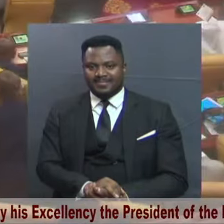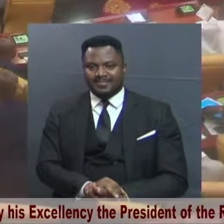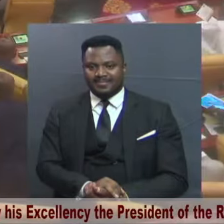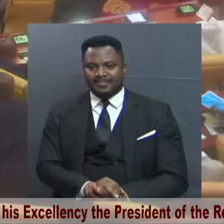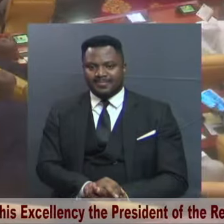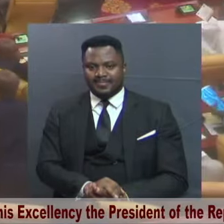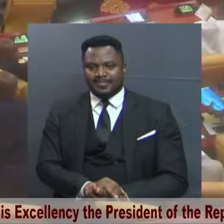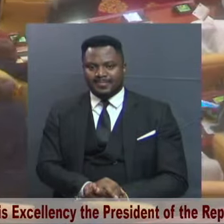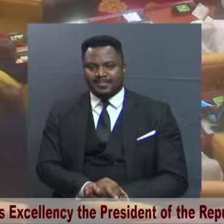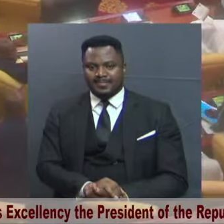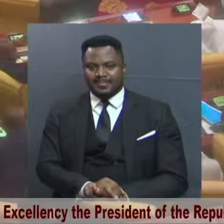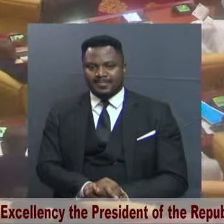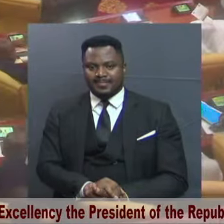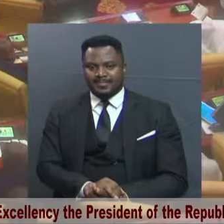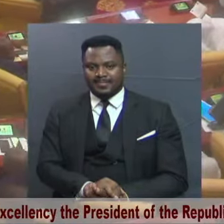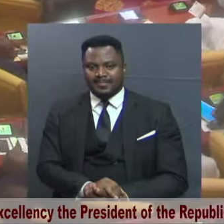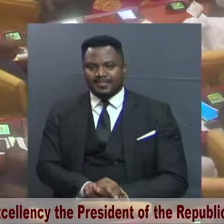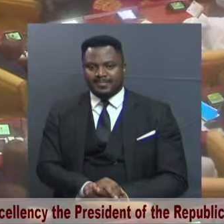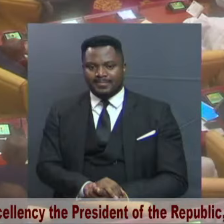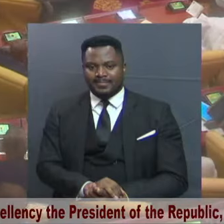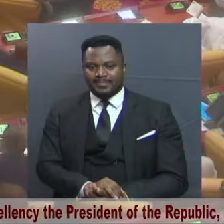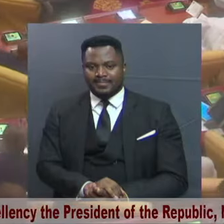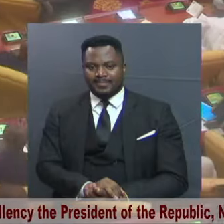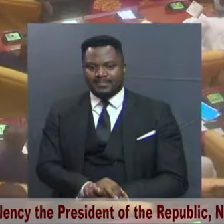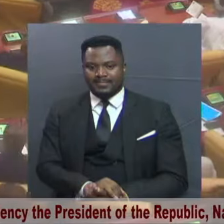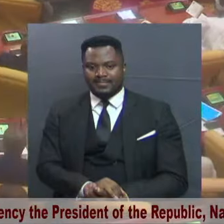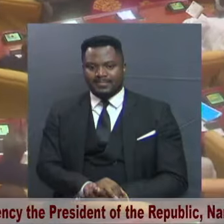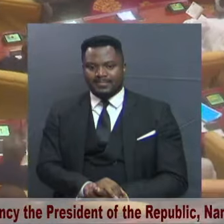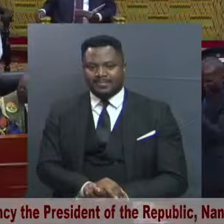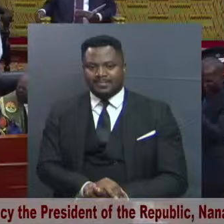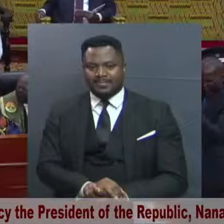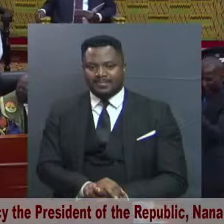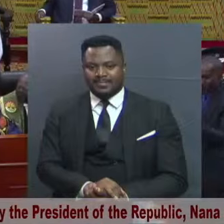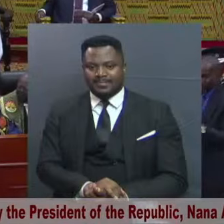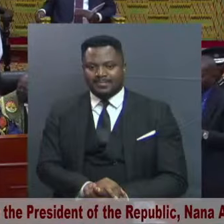honorable members honorable